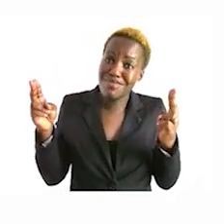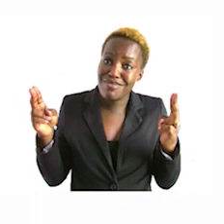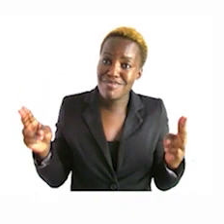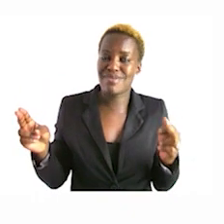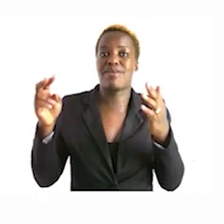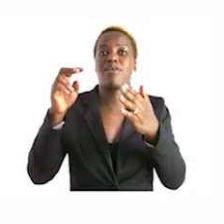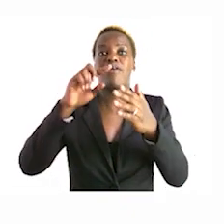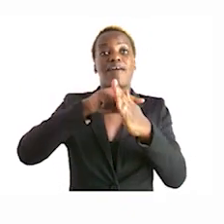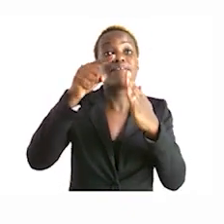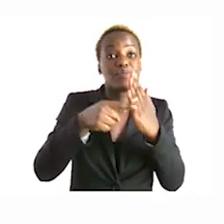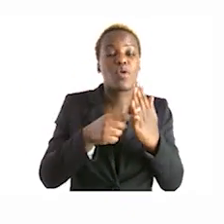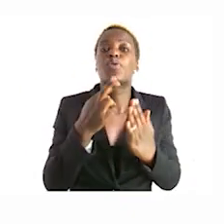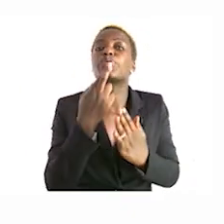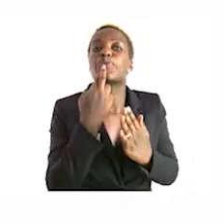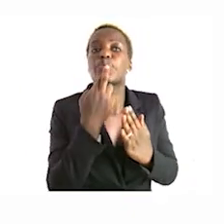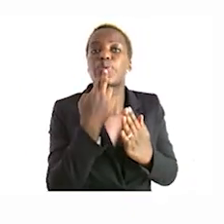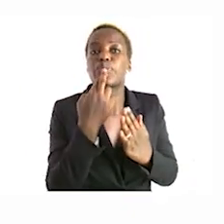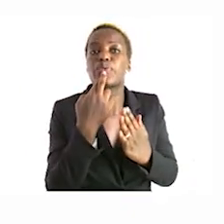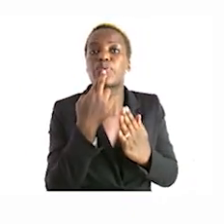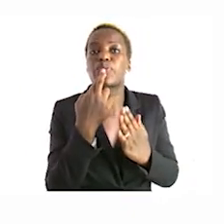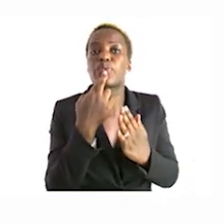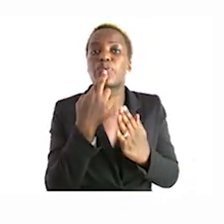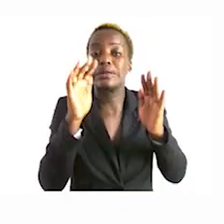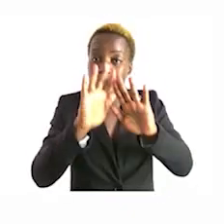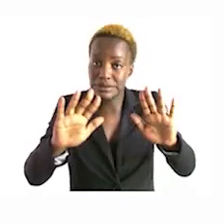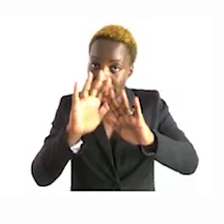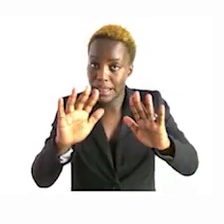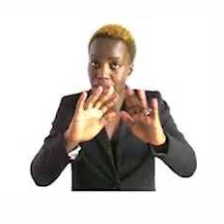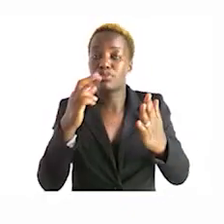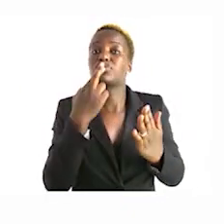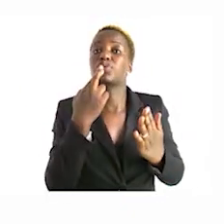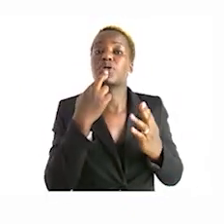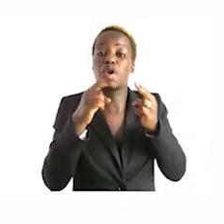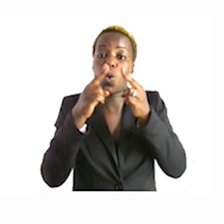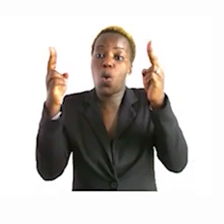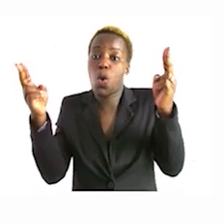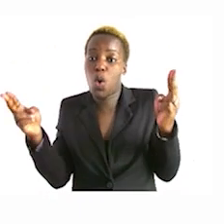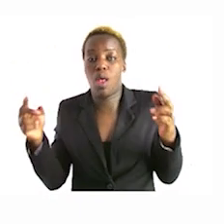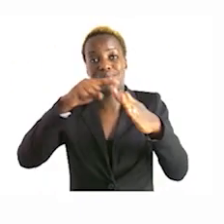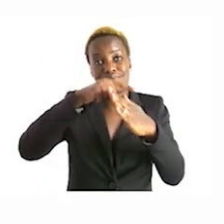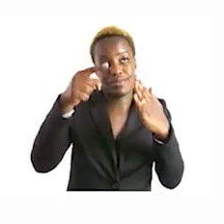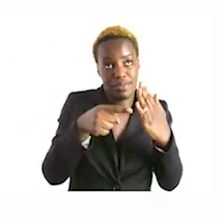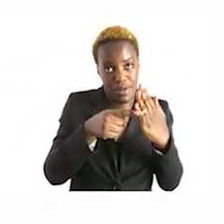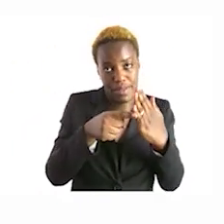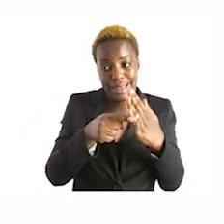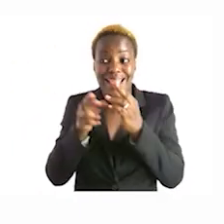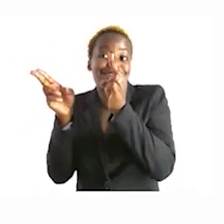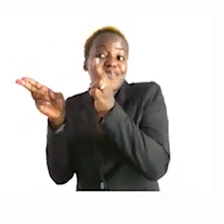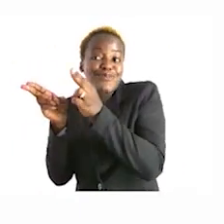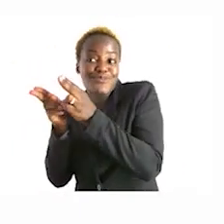a red pen, with a red color pencil, and then the short vowels with a